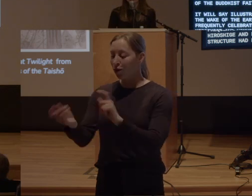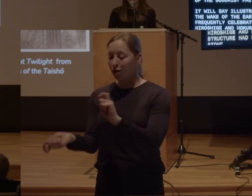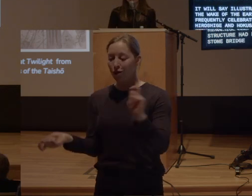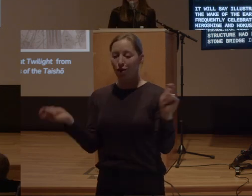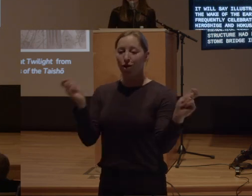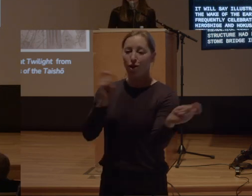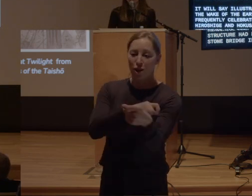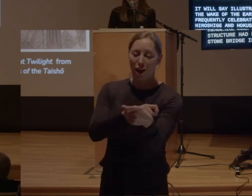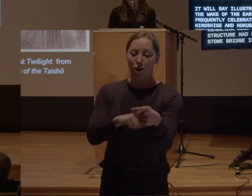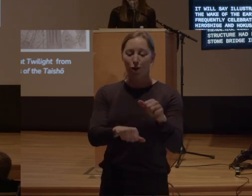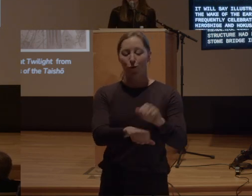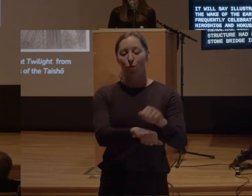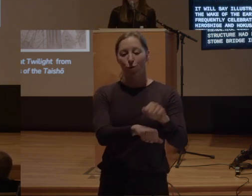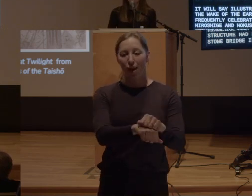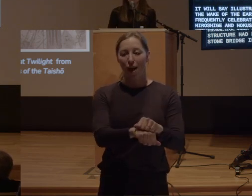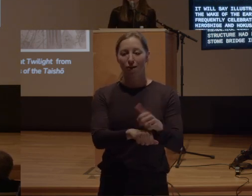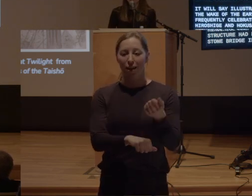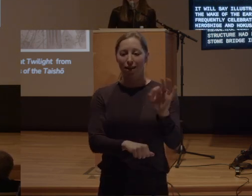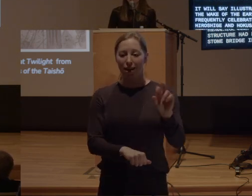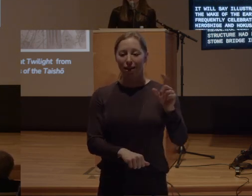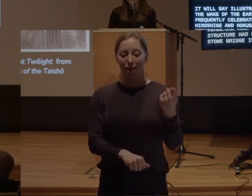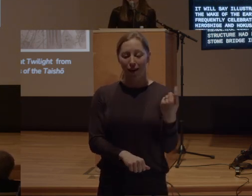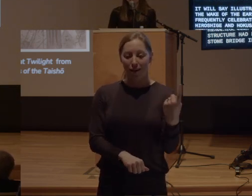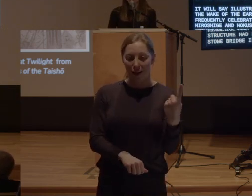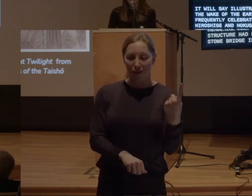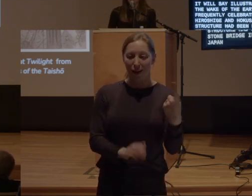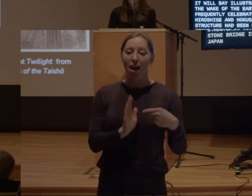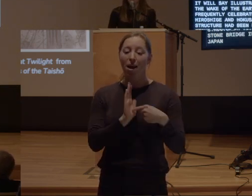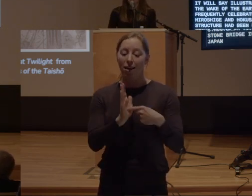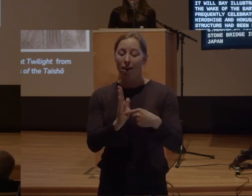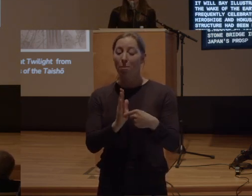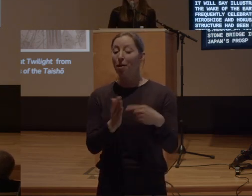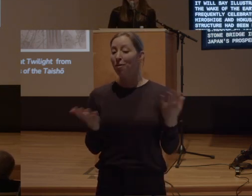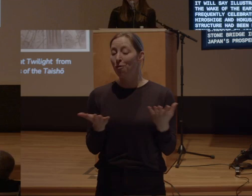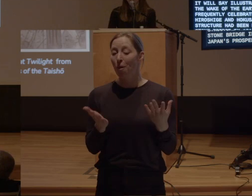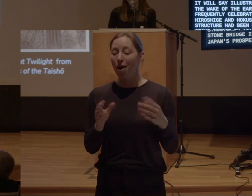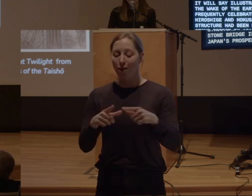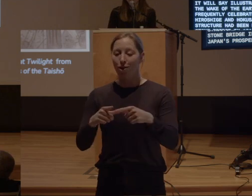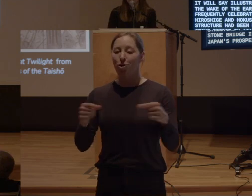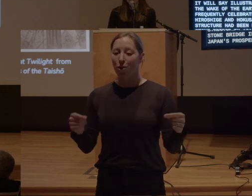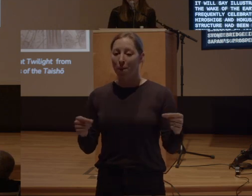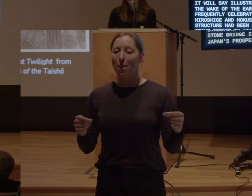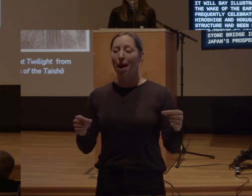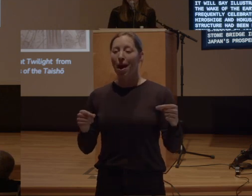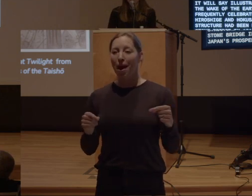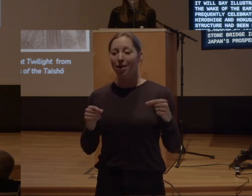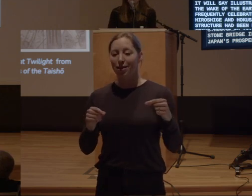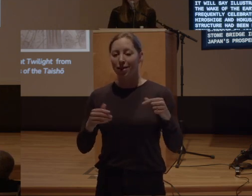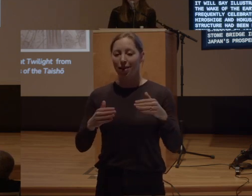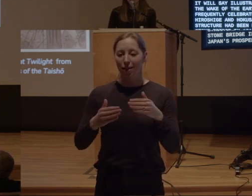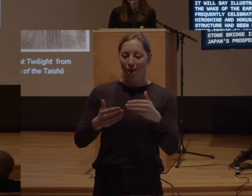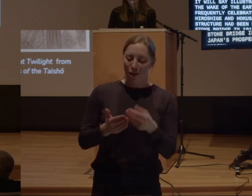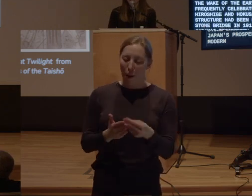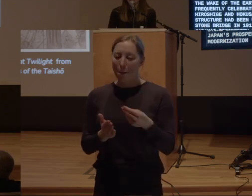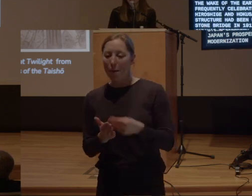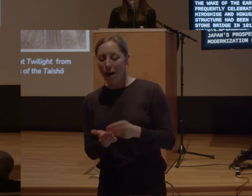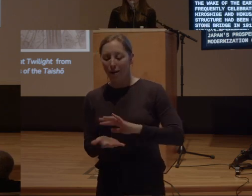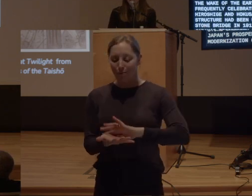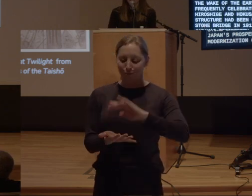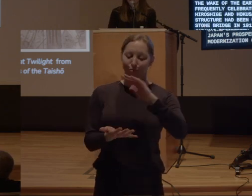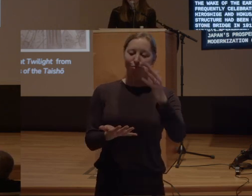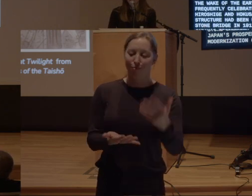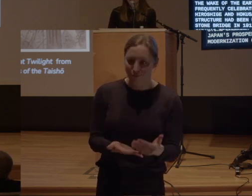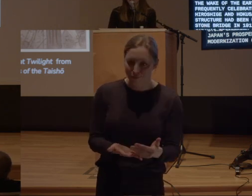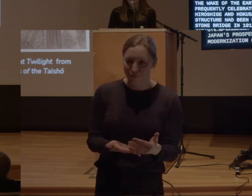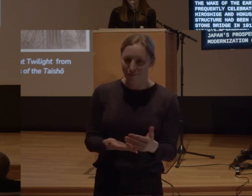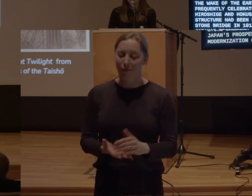in 1911, which became a symbol of Japan's prosperity and modernity. Despite the modernization of the structures